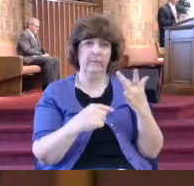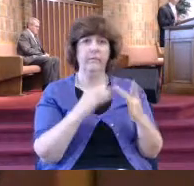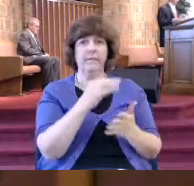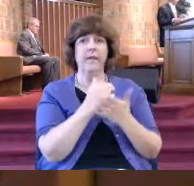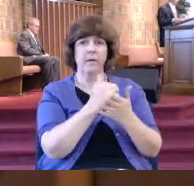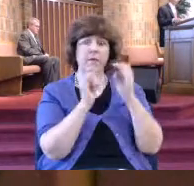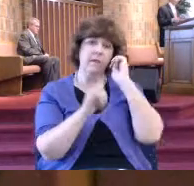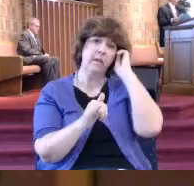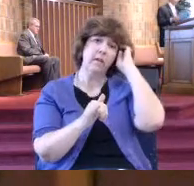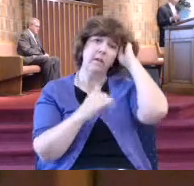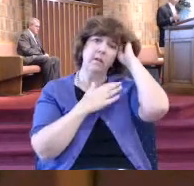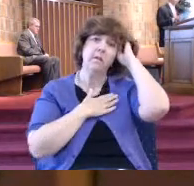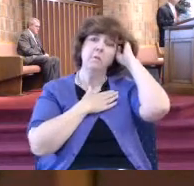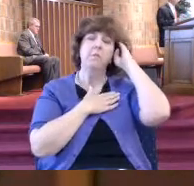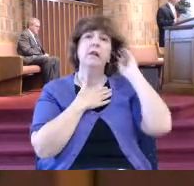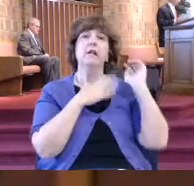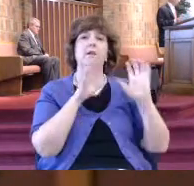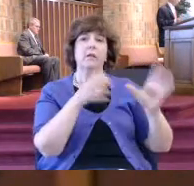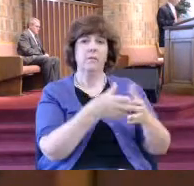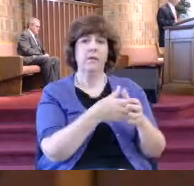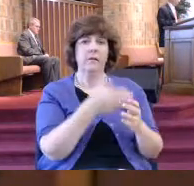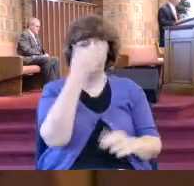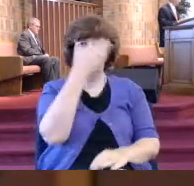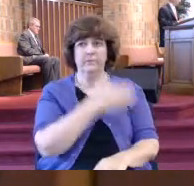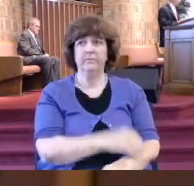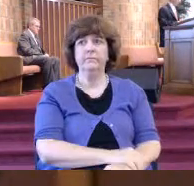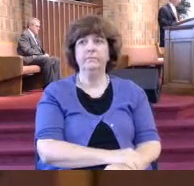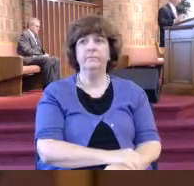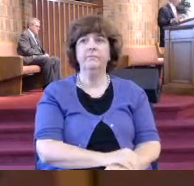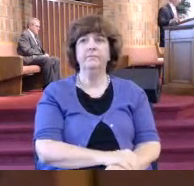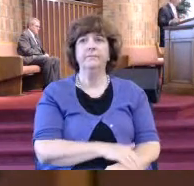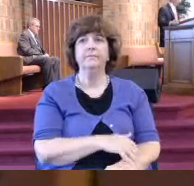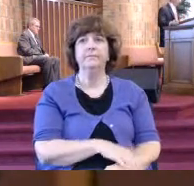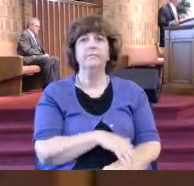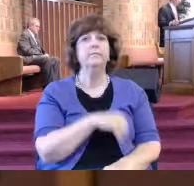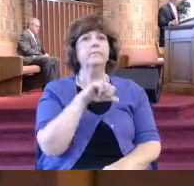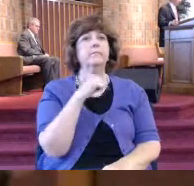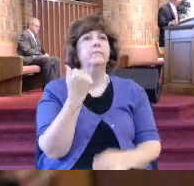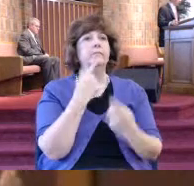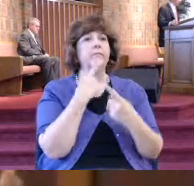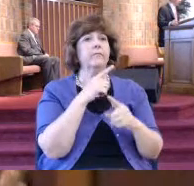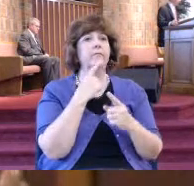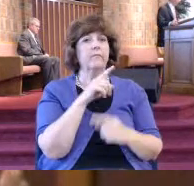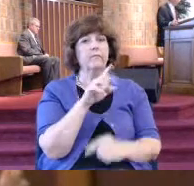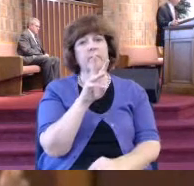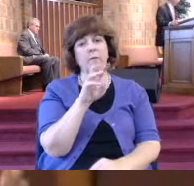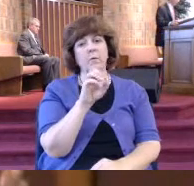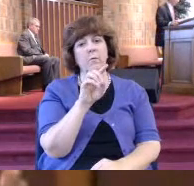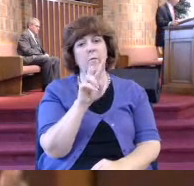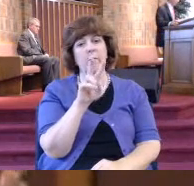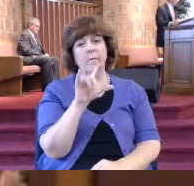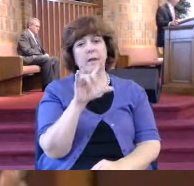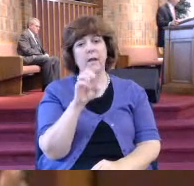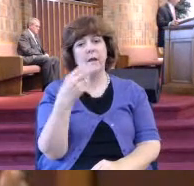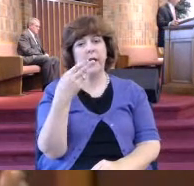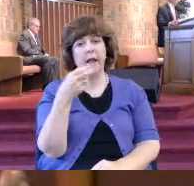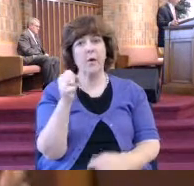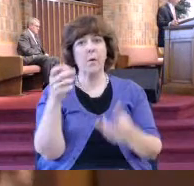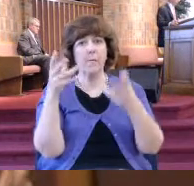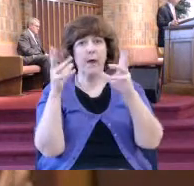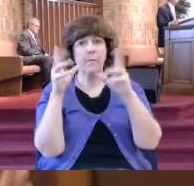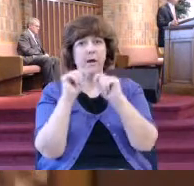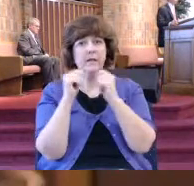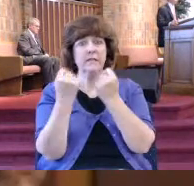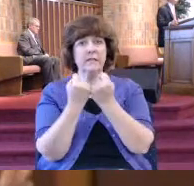that, please come down front. A couple other announcements that we have here. The Woodville High School basketball team is selling